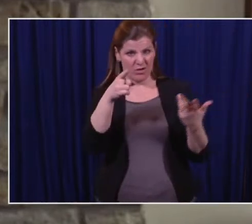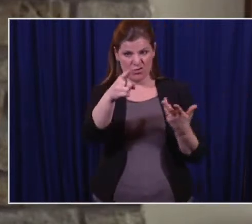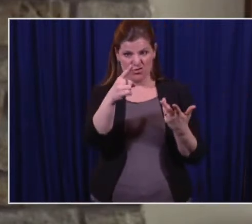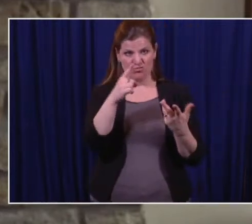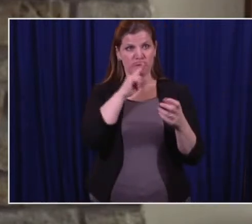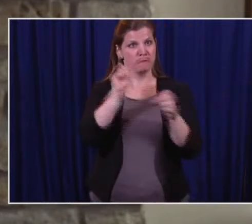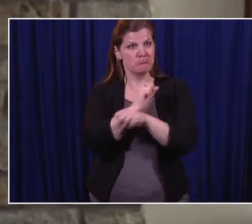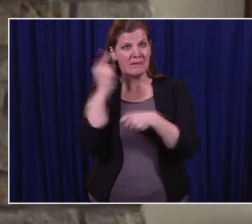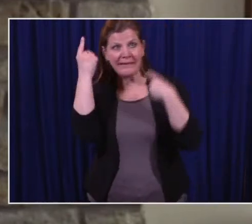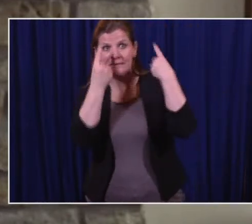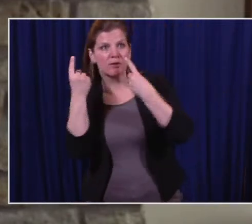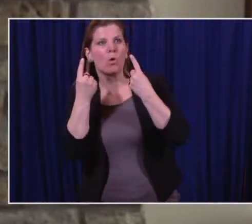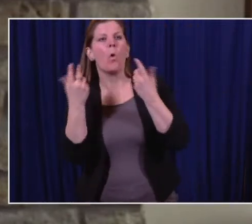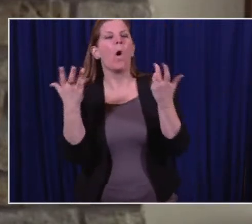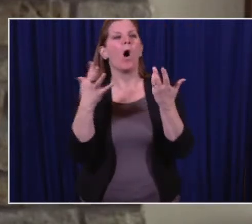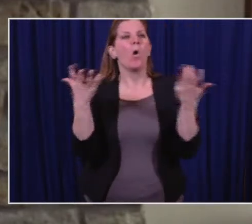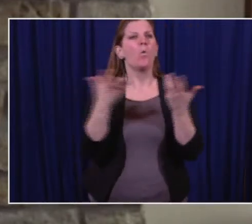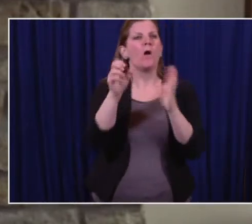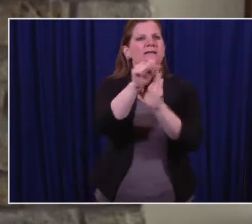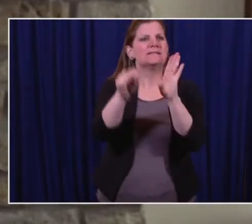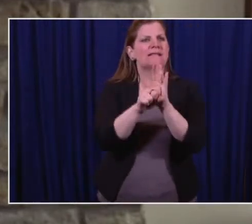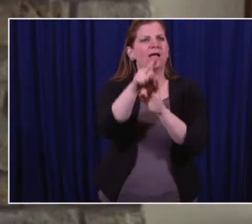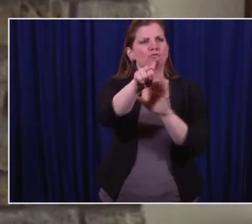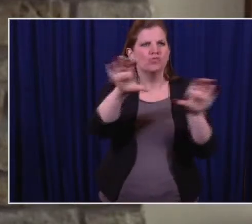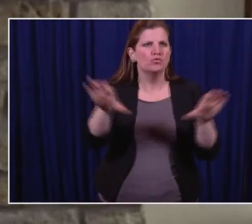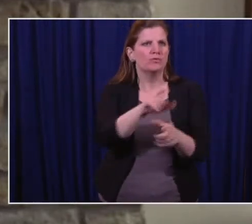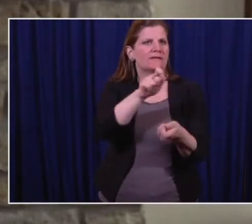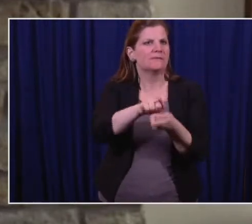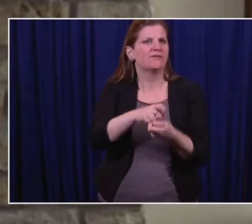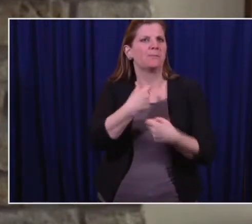more equality in our vaccine distribution?